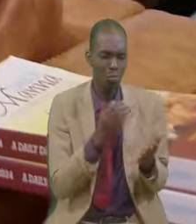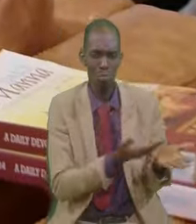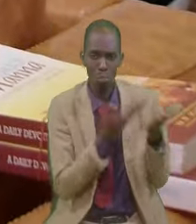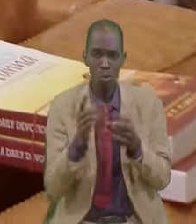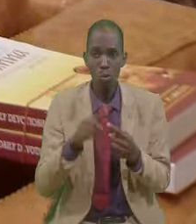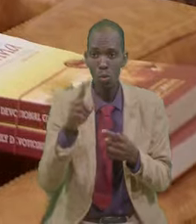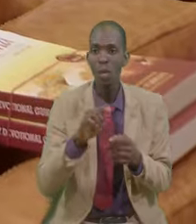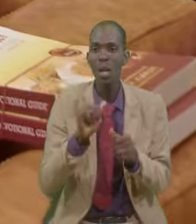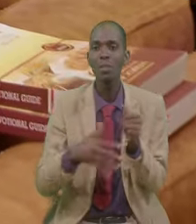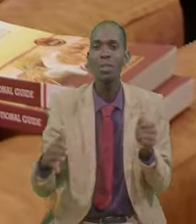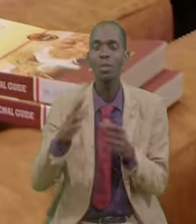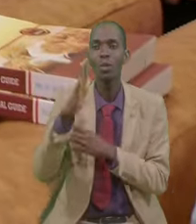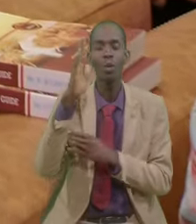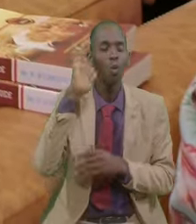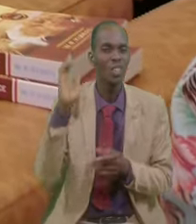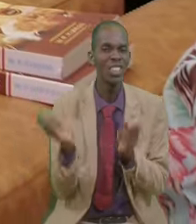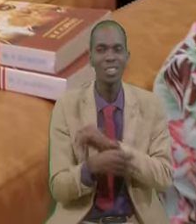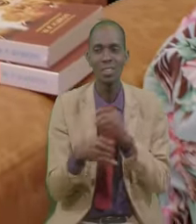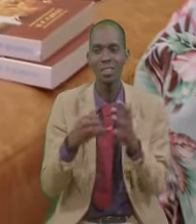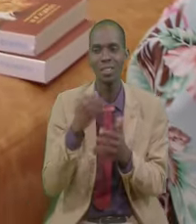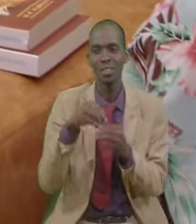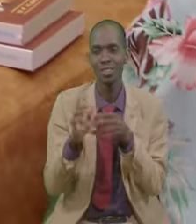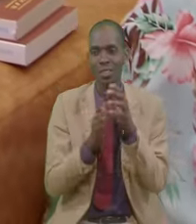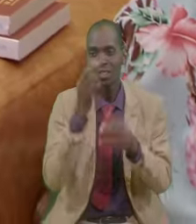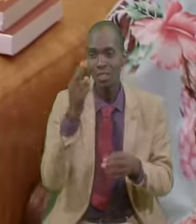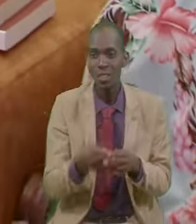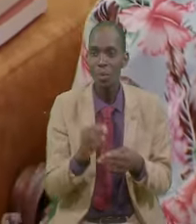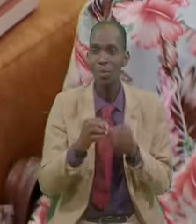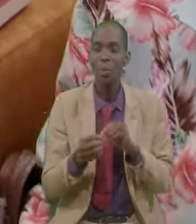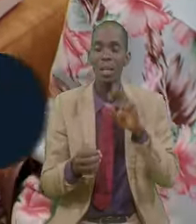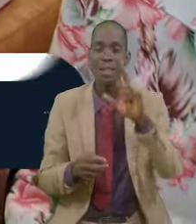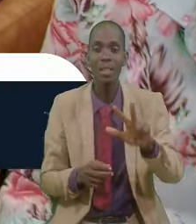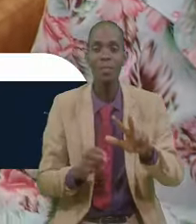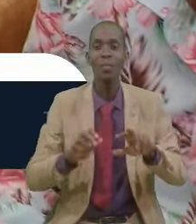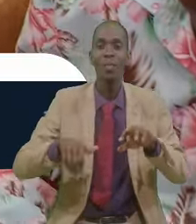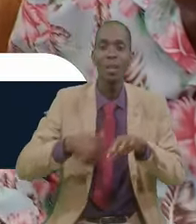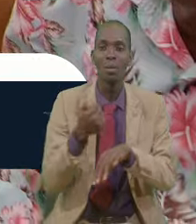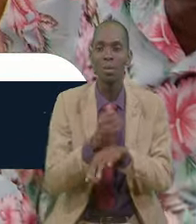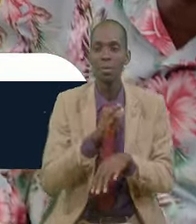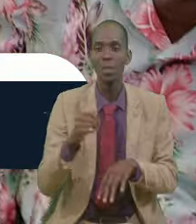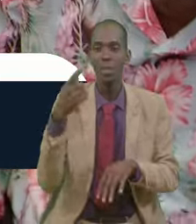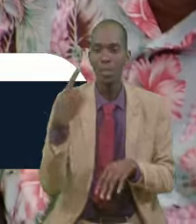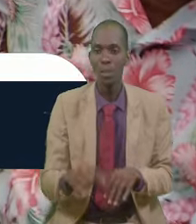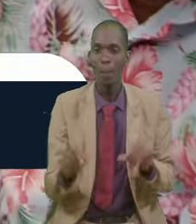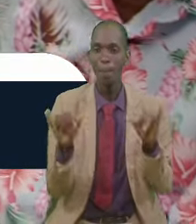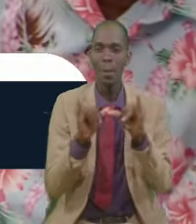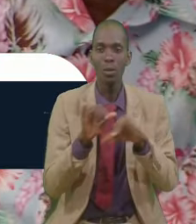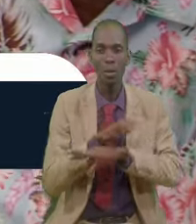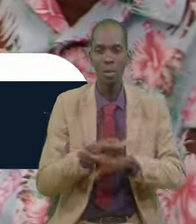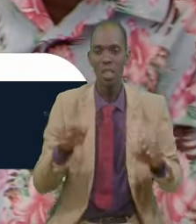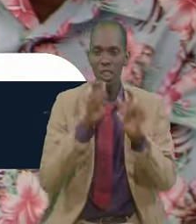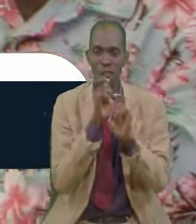good in Jesus' name. Number three, confirming the measureless gifts of the